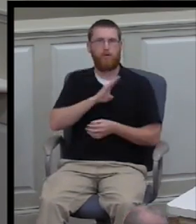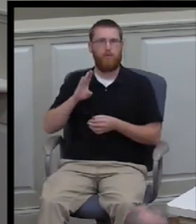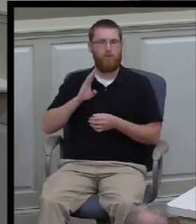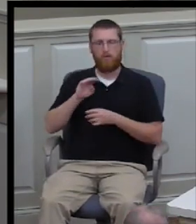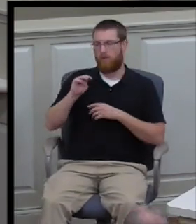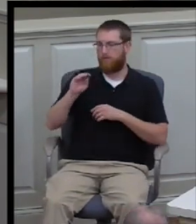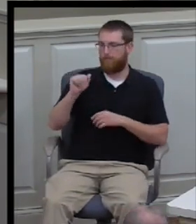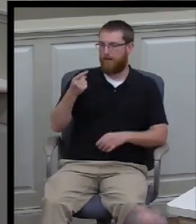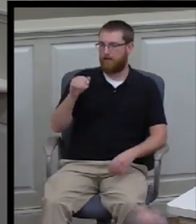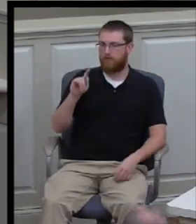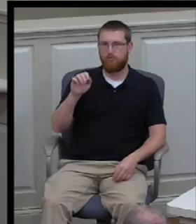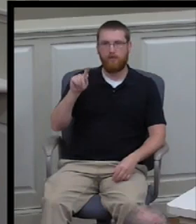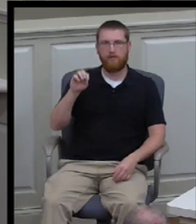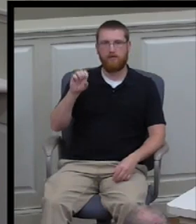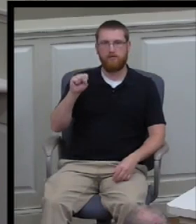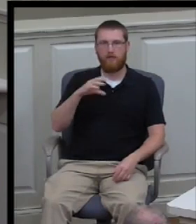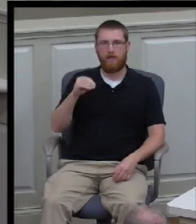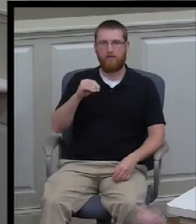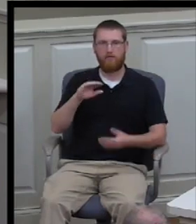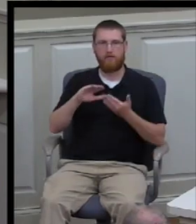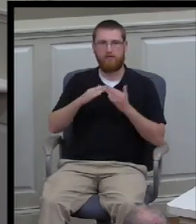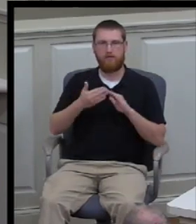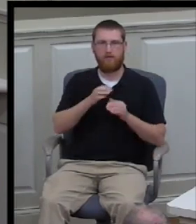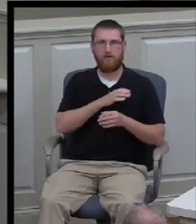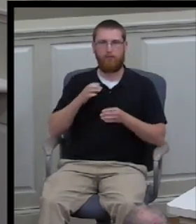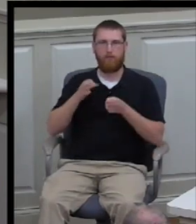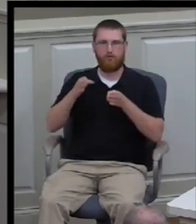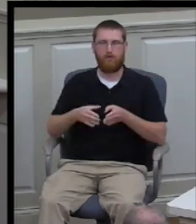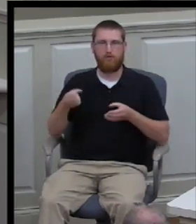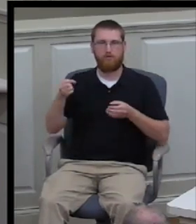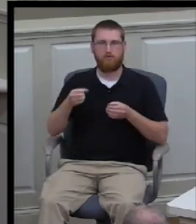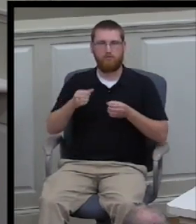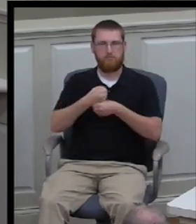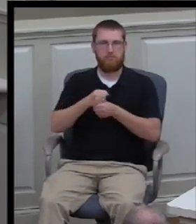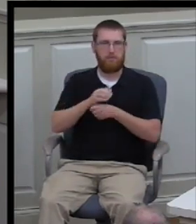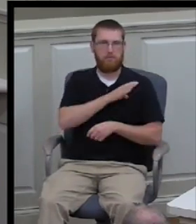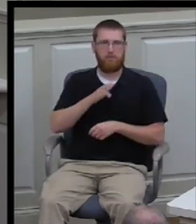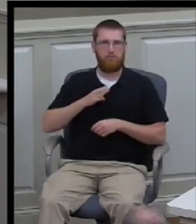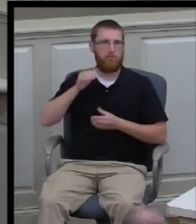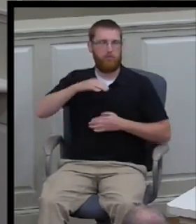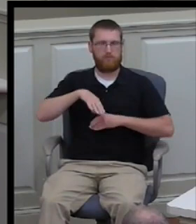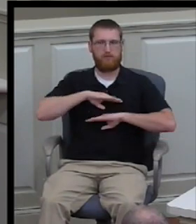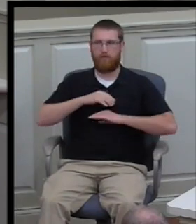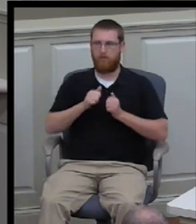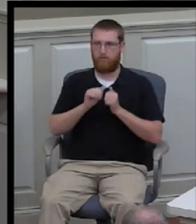the city commissioners have put together for you. We're real pleased with this board right now, so go get them.